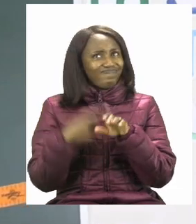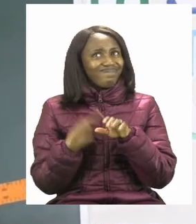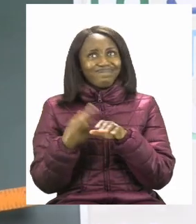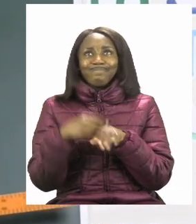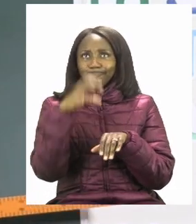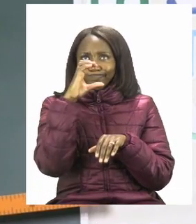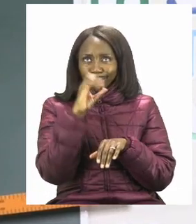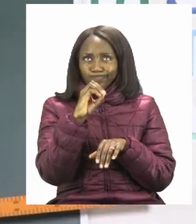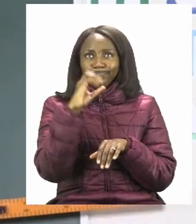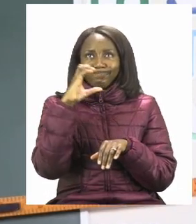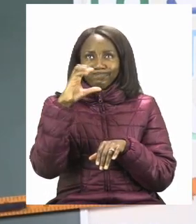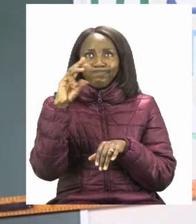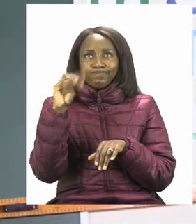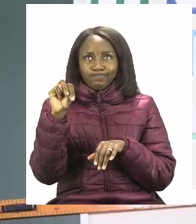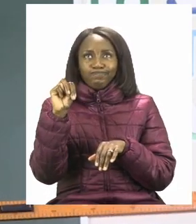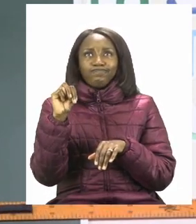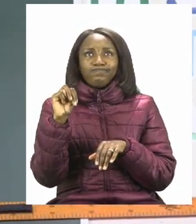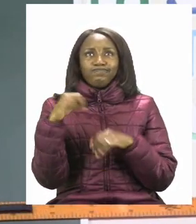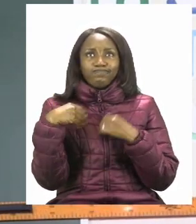cm.